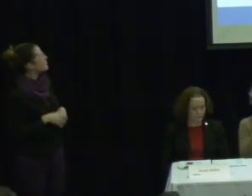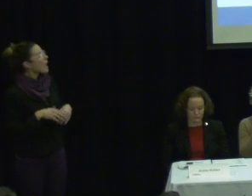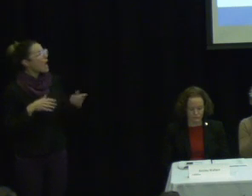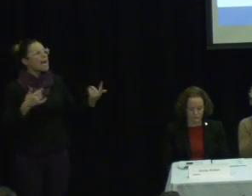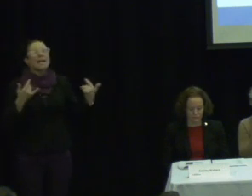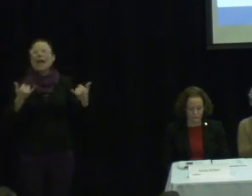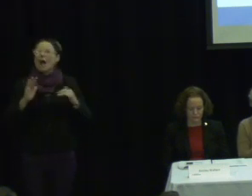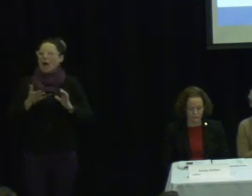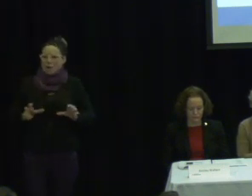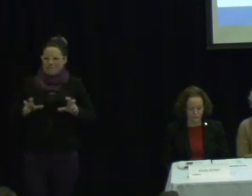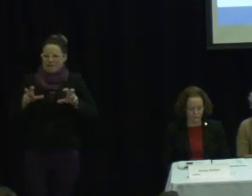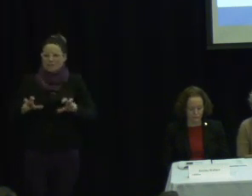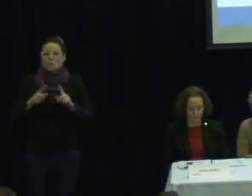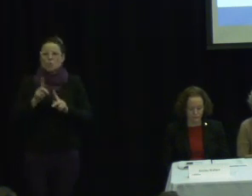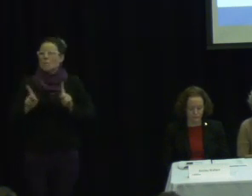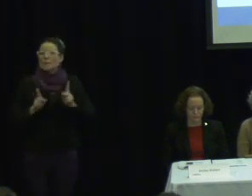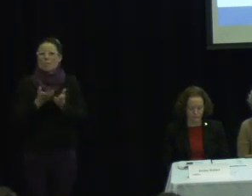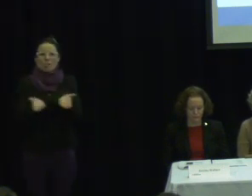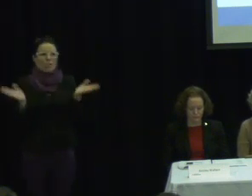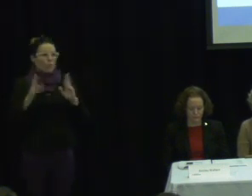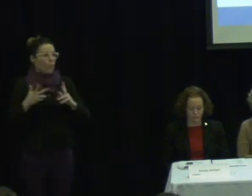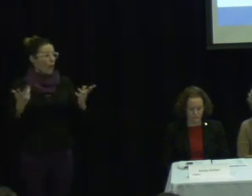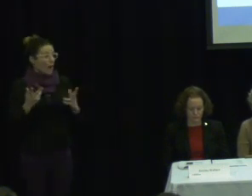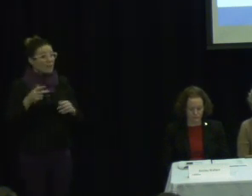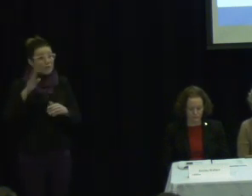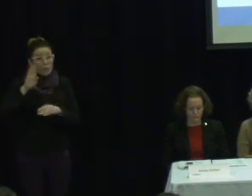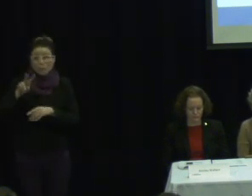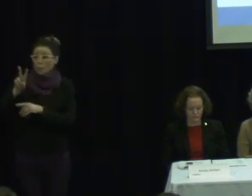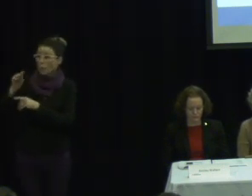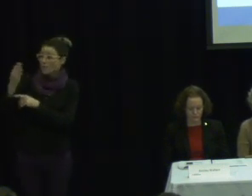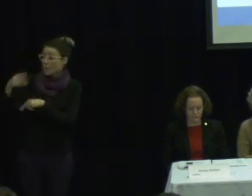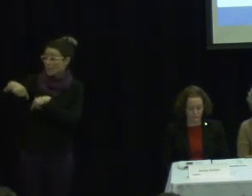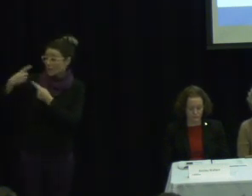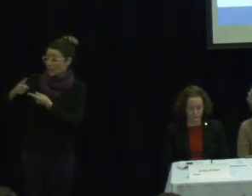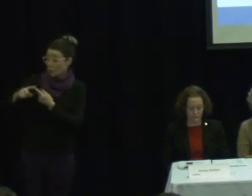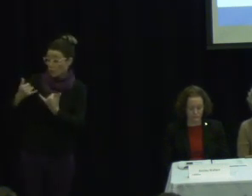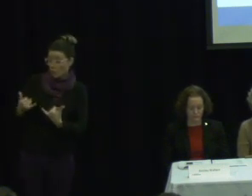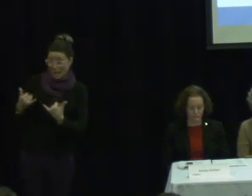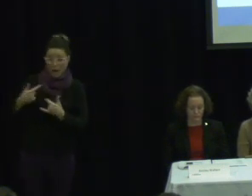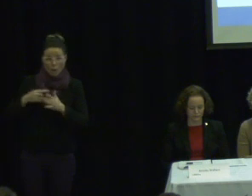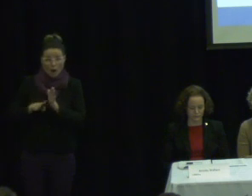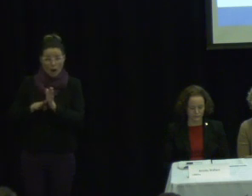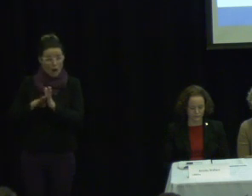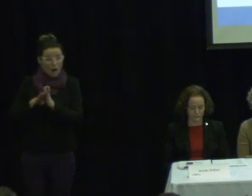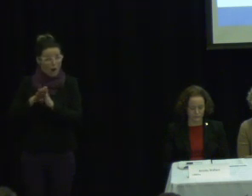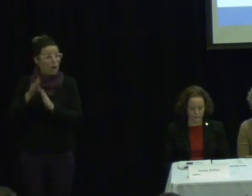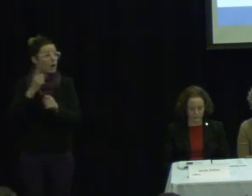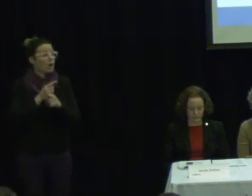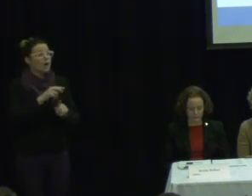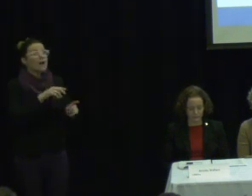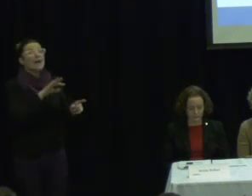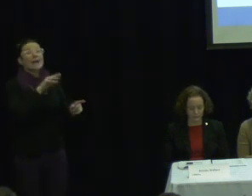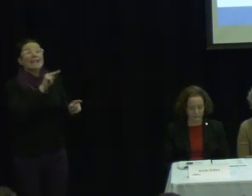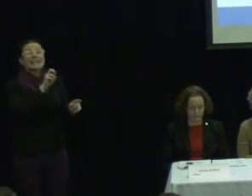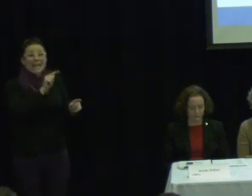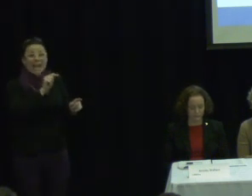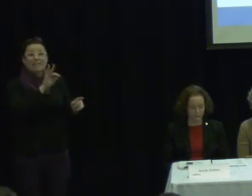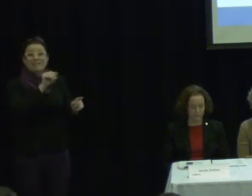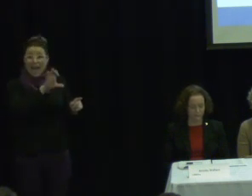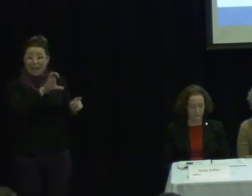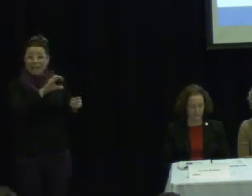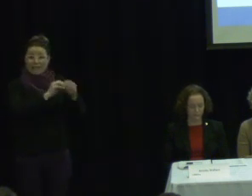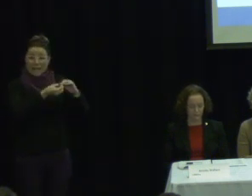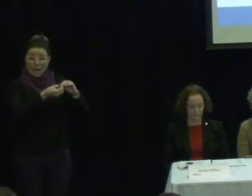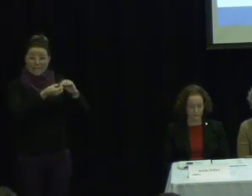people. So since our difficult times in 2014, our net faculty, full-time tenure-track faculty, has increased by